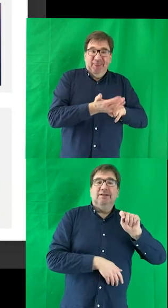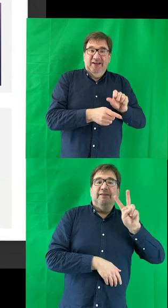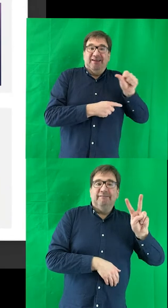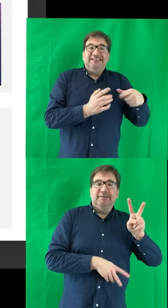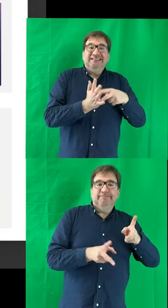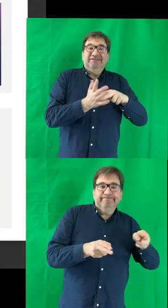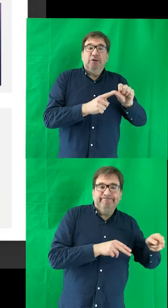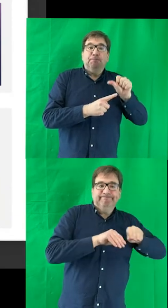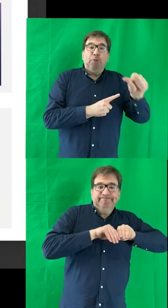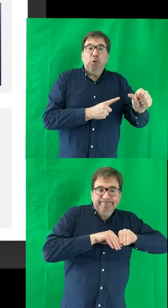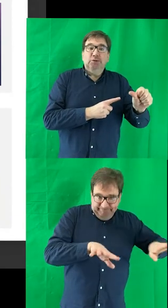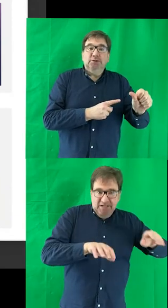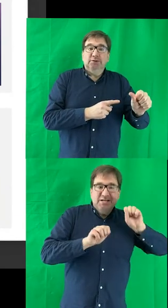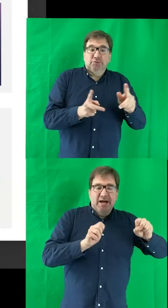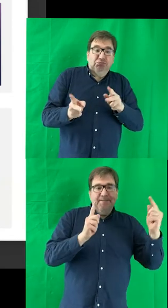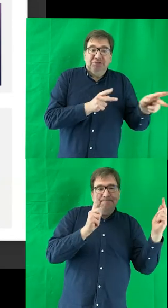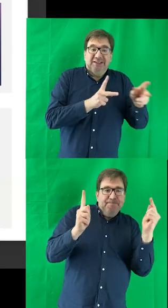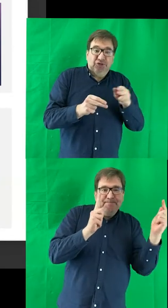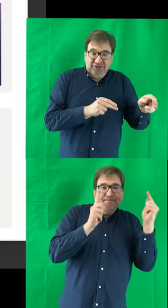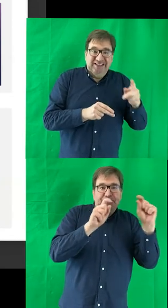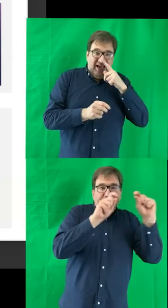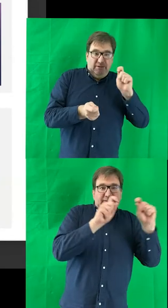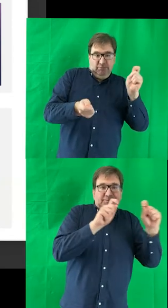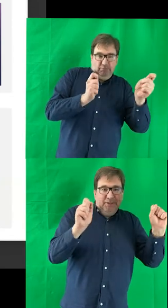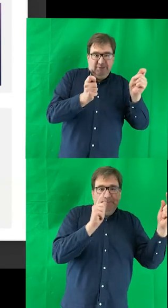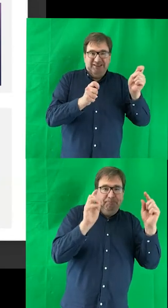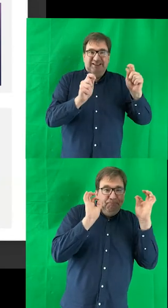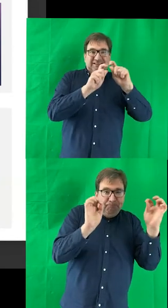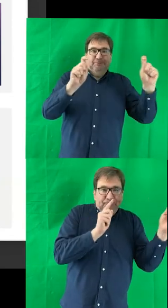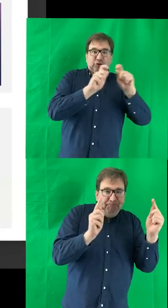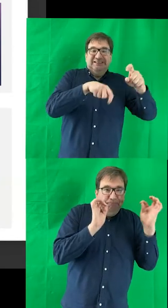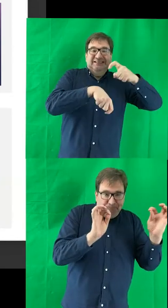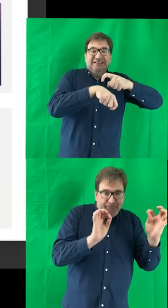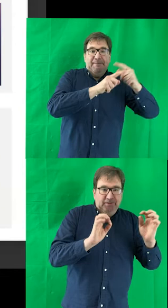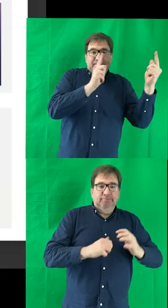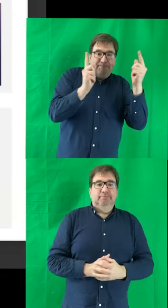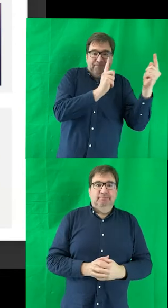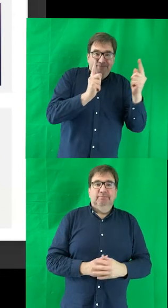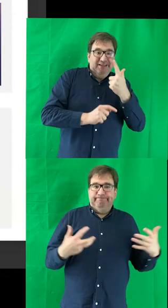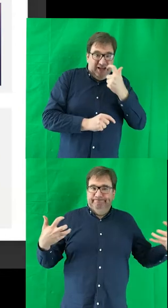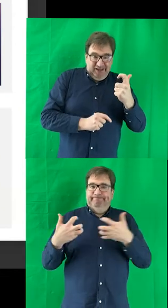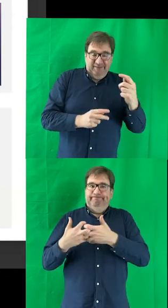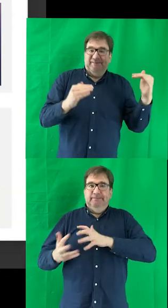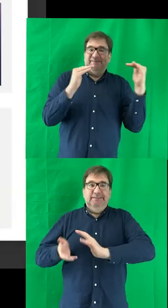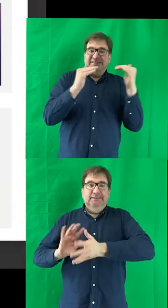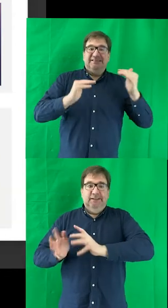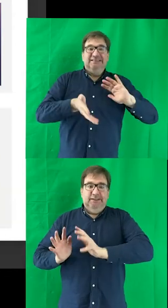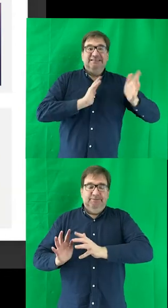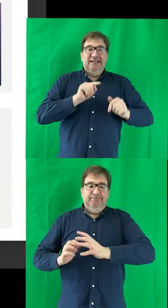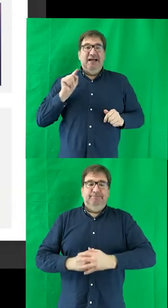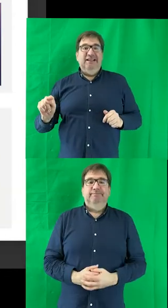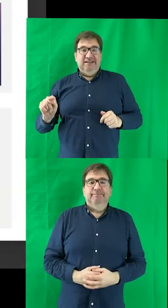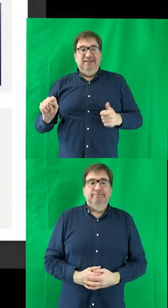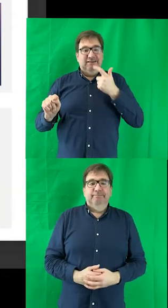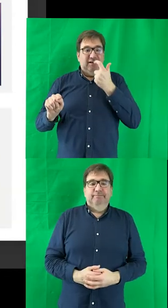as part of the TV production process, we are able to post-adjust the timing of the subtitles to fit the